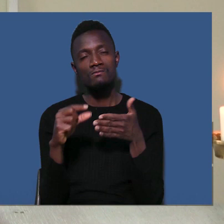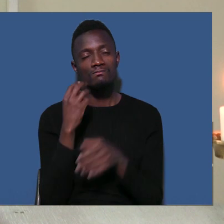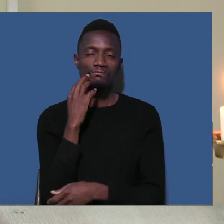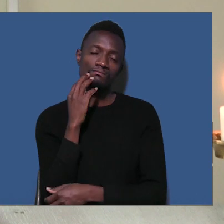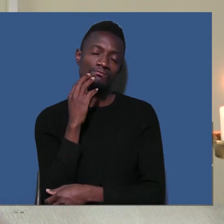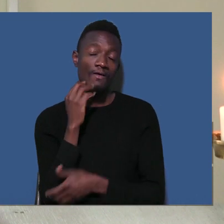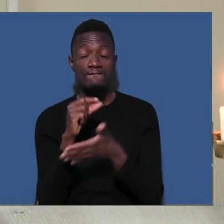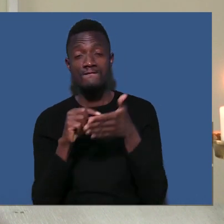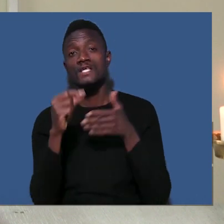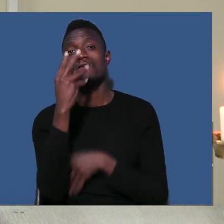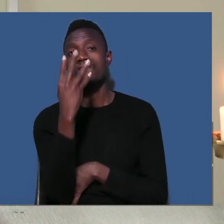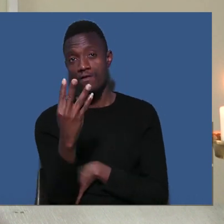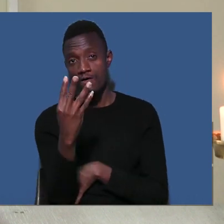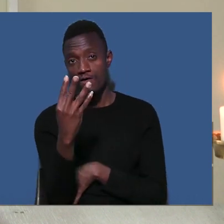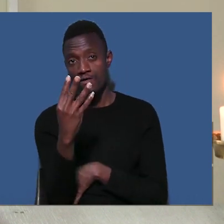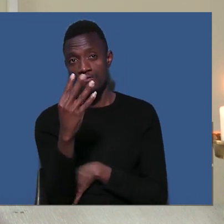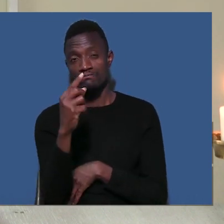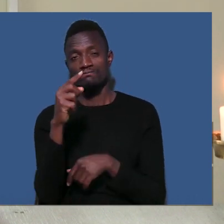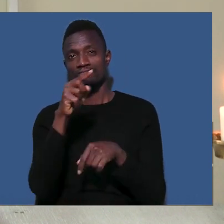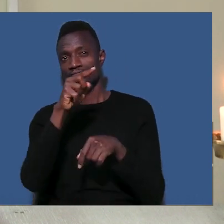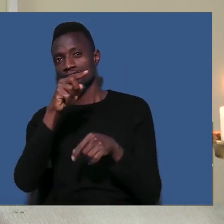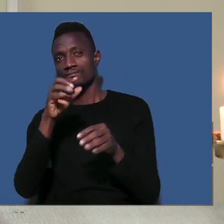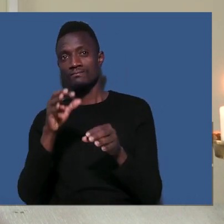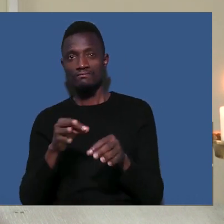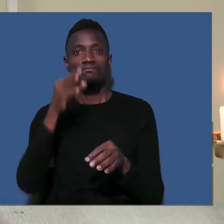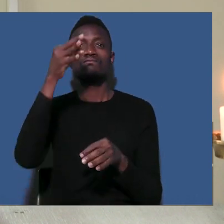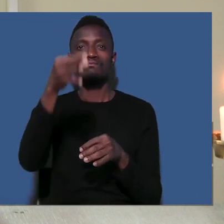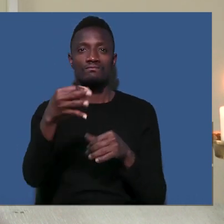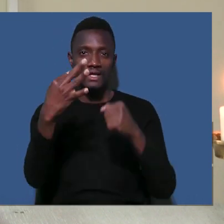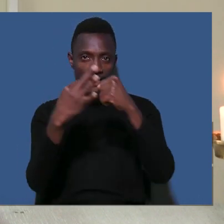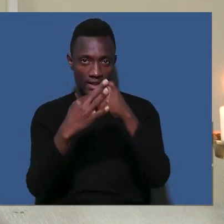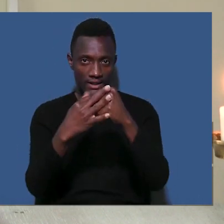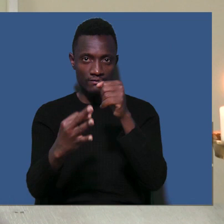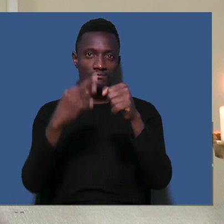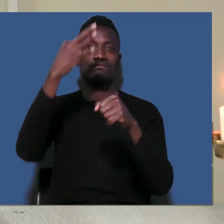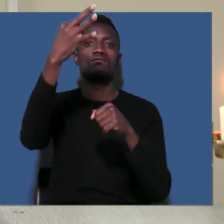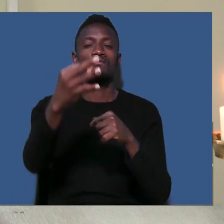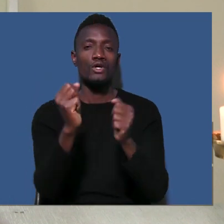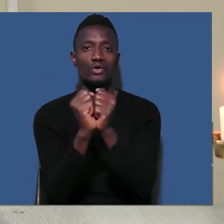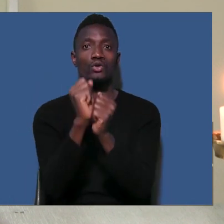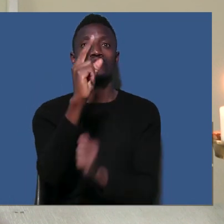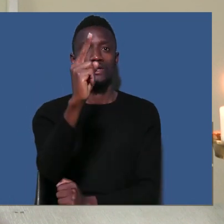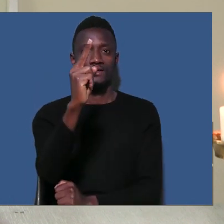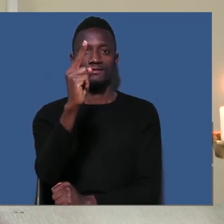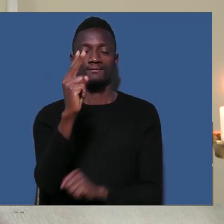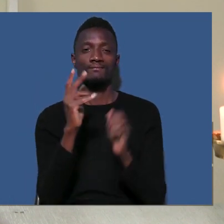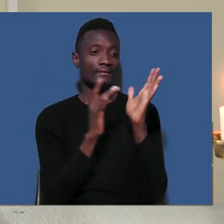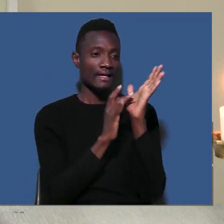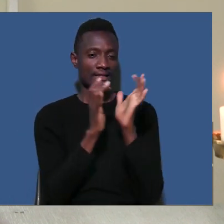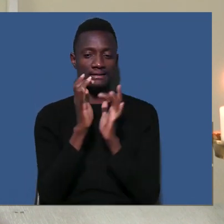verse 4, verse 8, and verse 12. Let's read. Jesus answered,